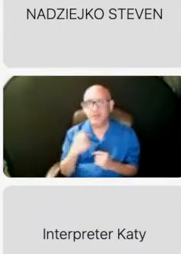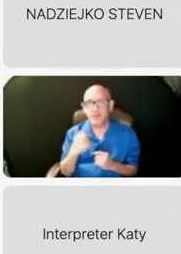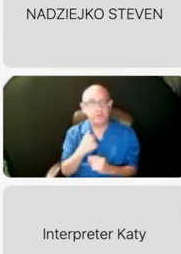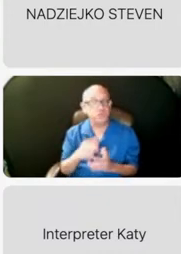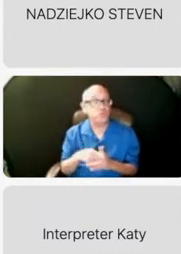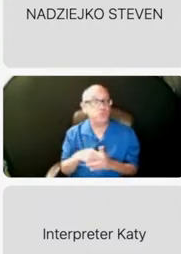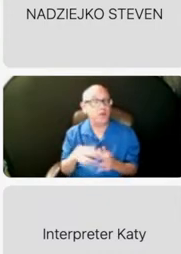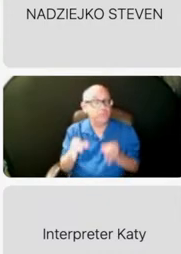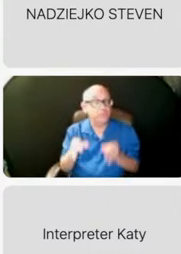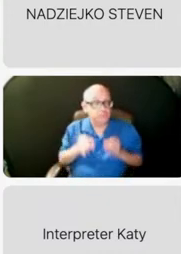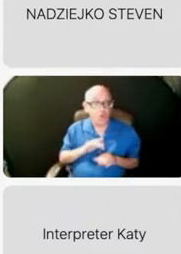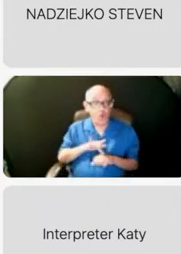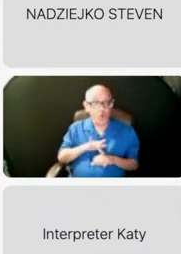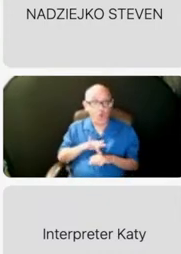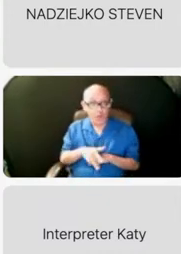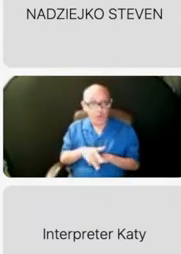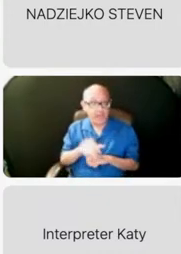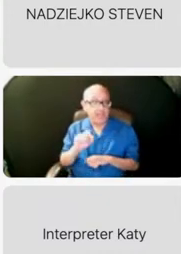wishes